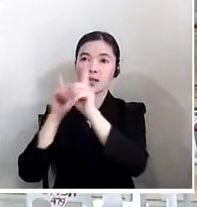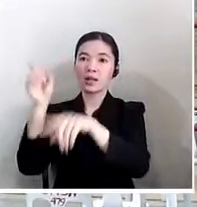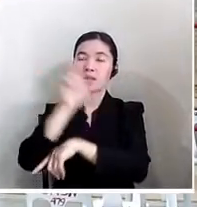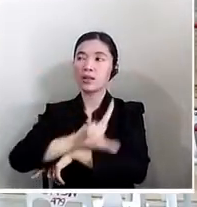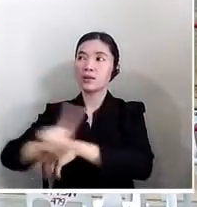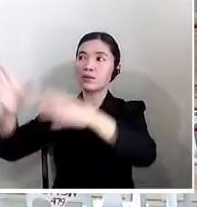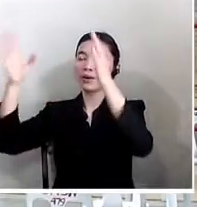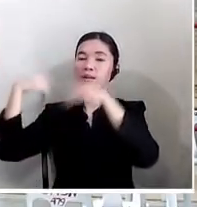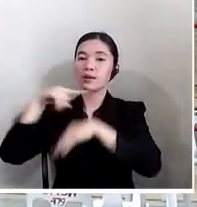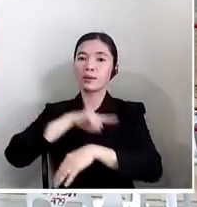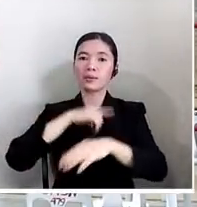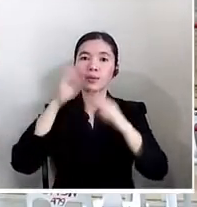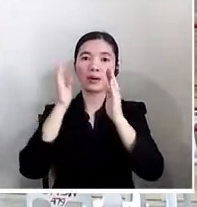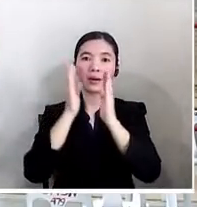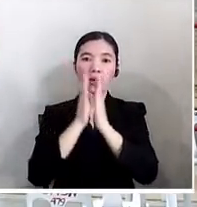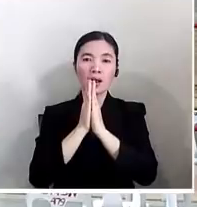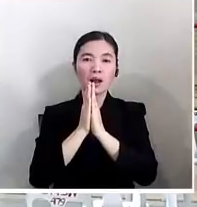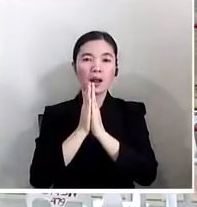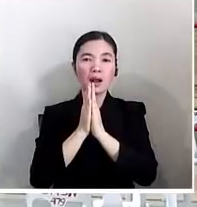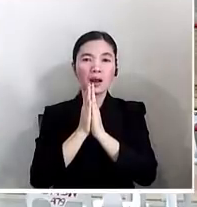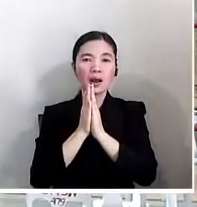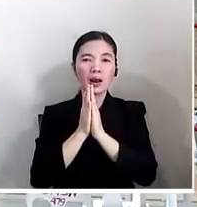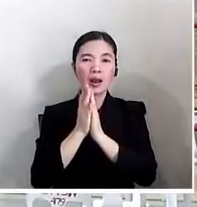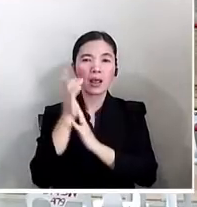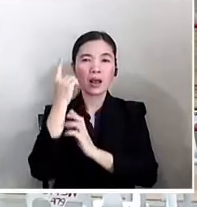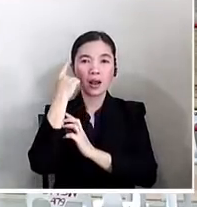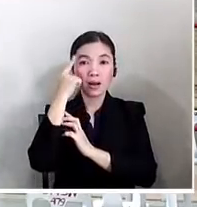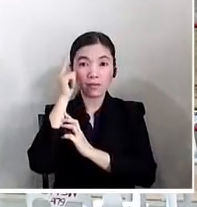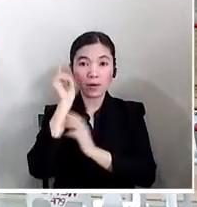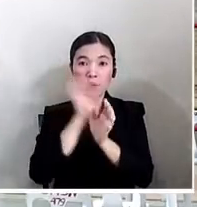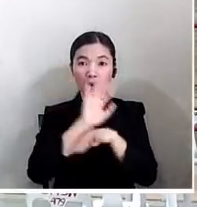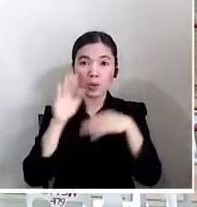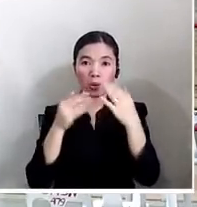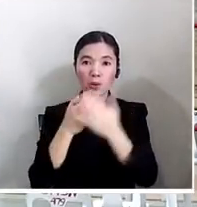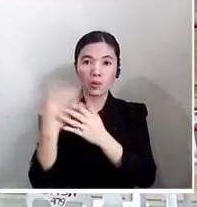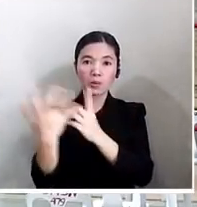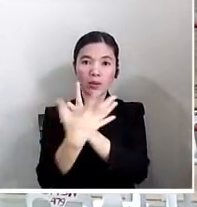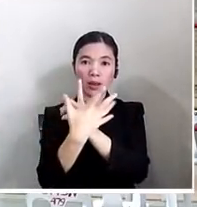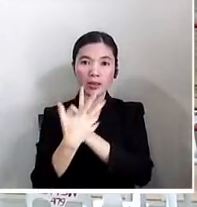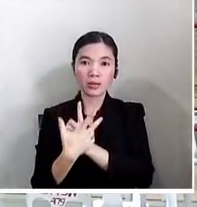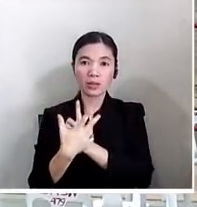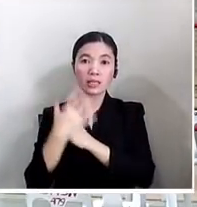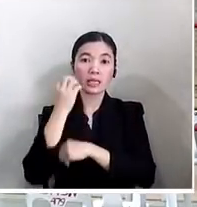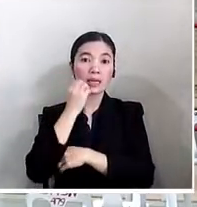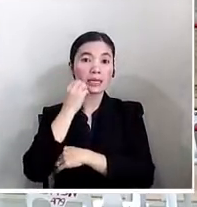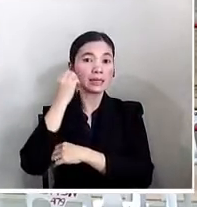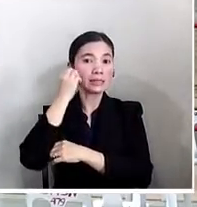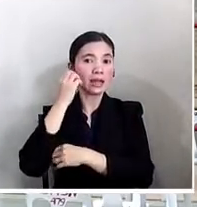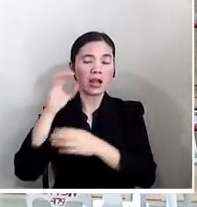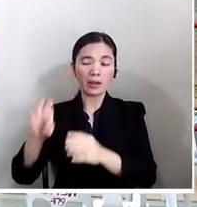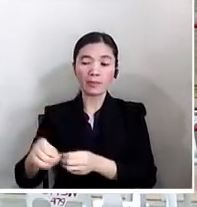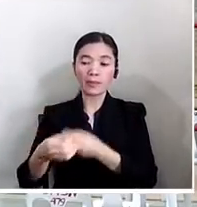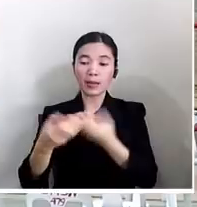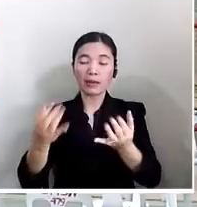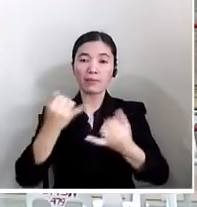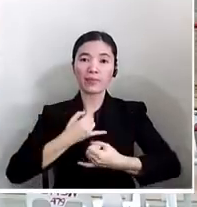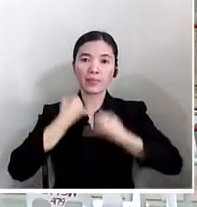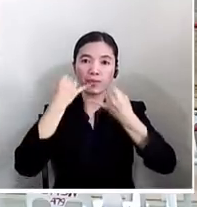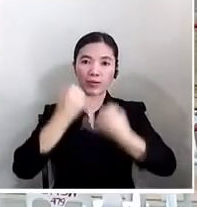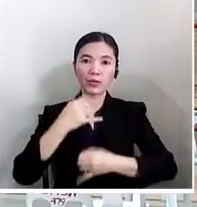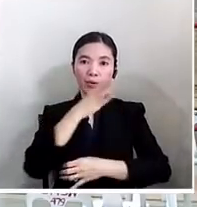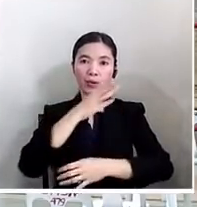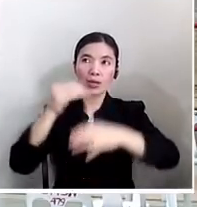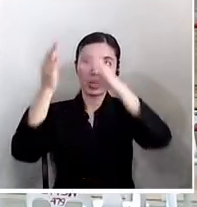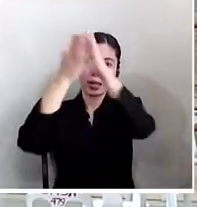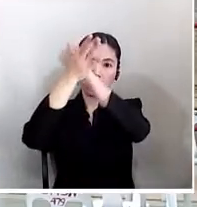hear our prayer. For all those isolated in their homes, sustain them in joy and peace. Let us pray